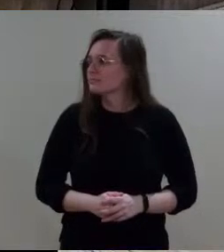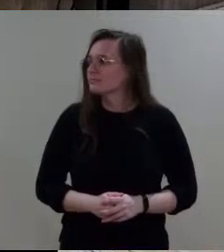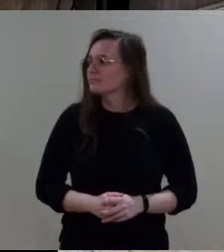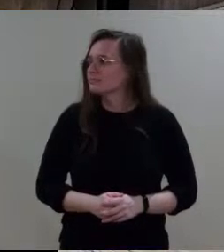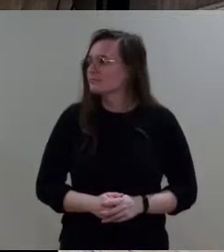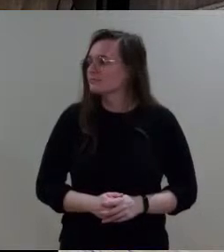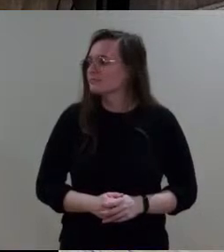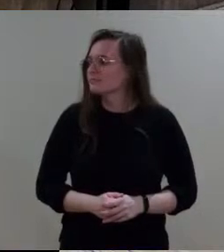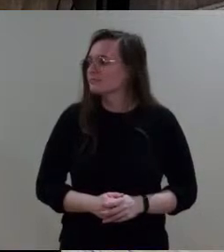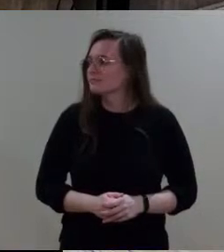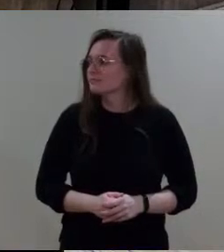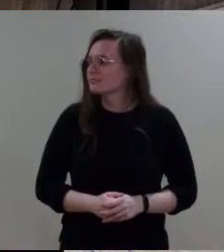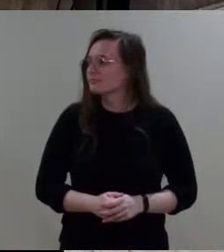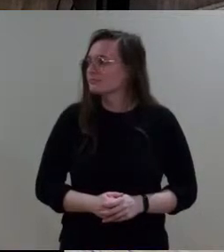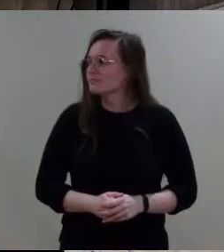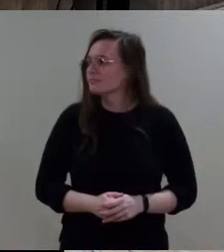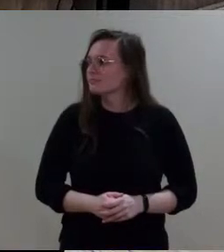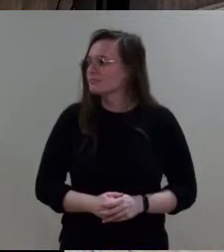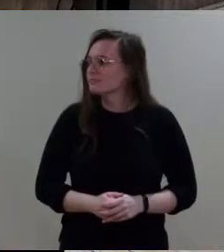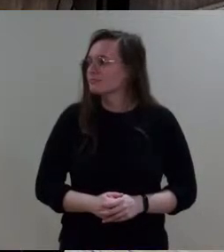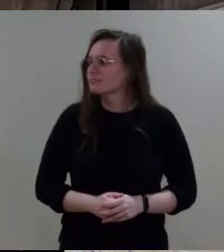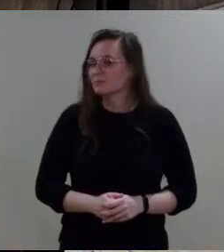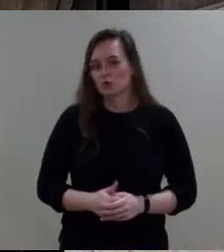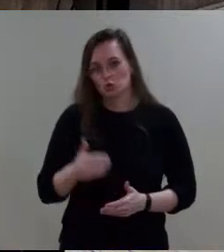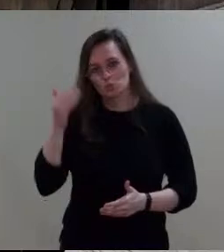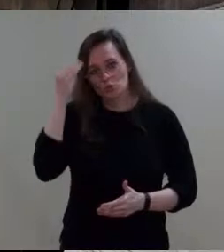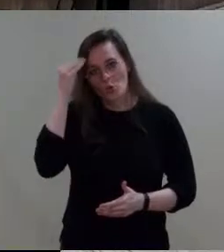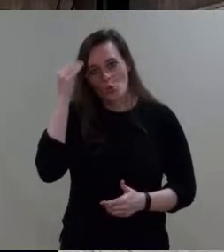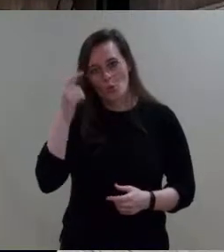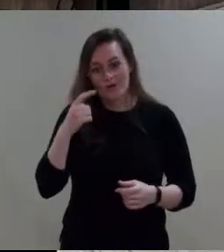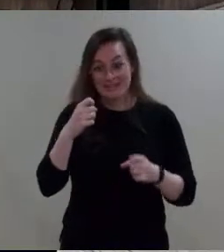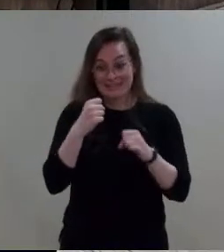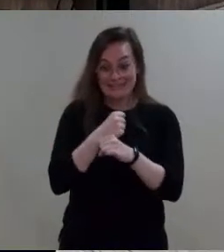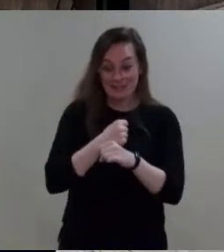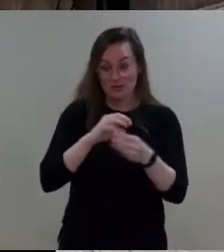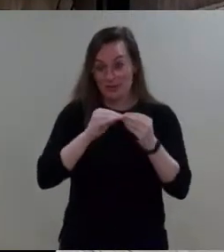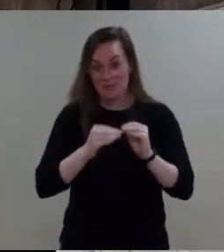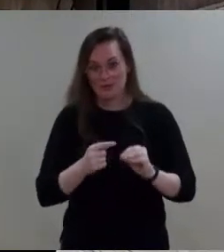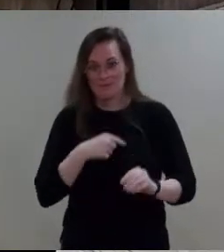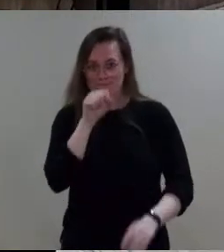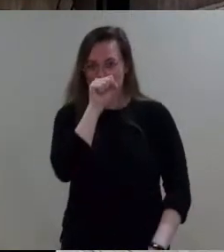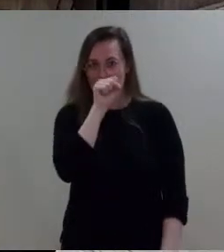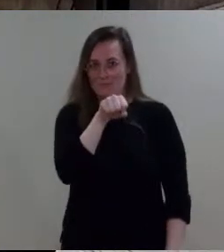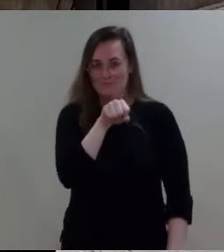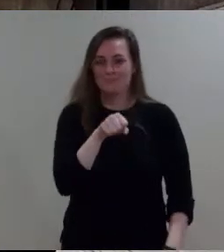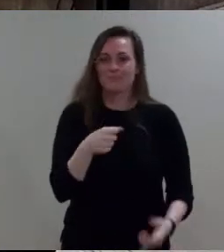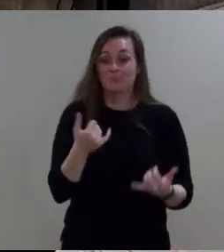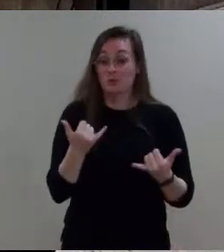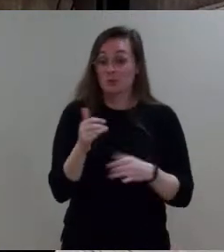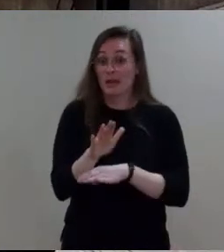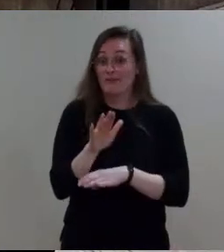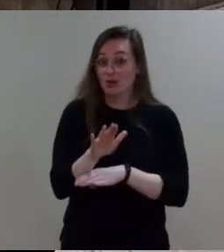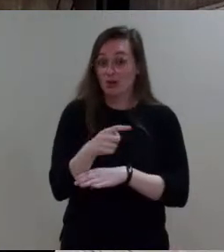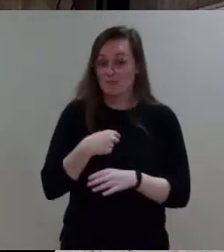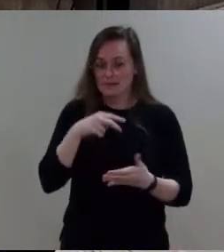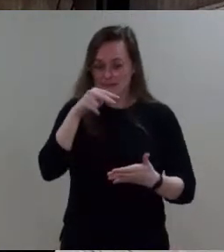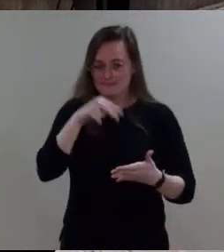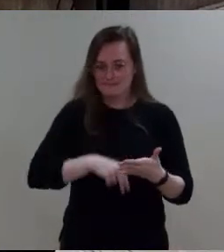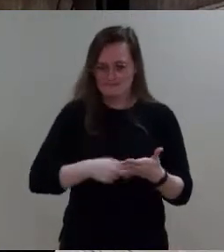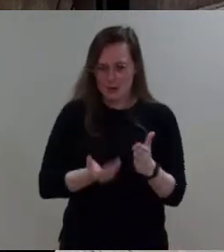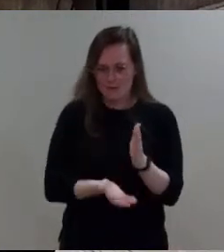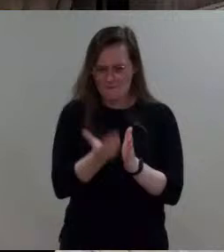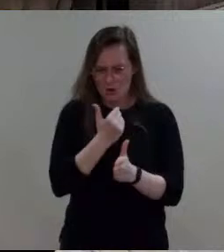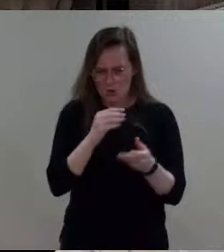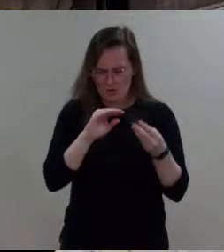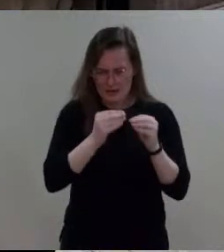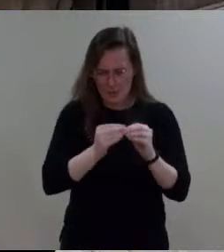of you know, I love my data, and so I spent this afternoon looking at data, and some